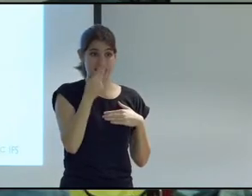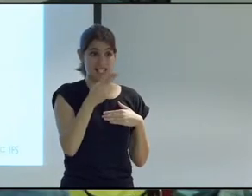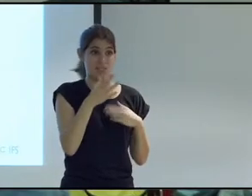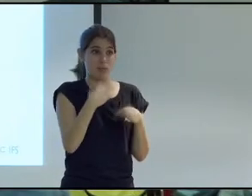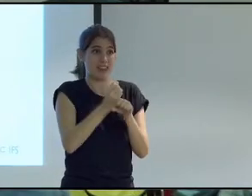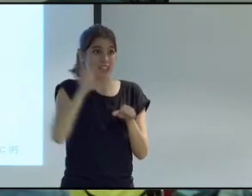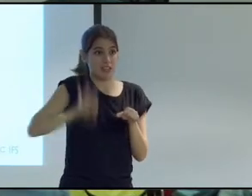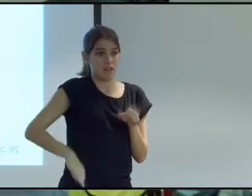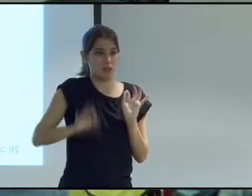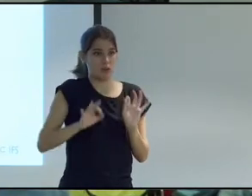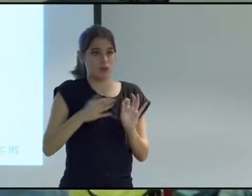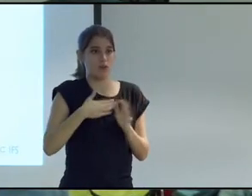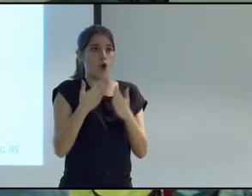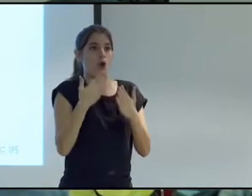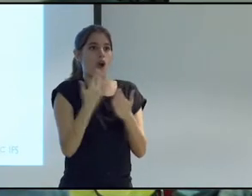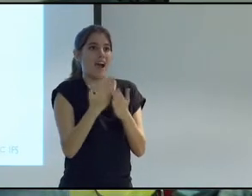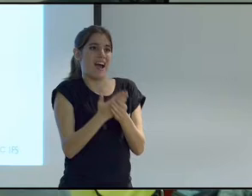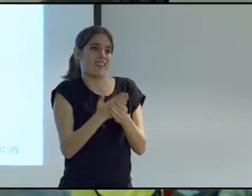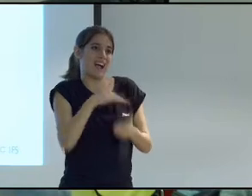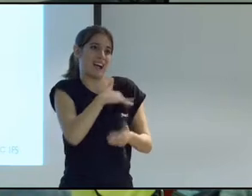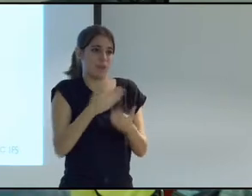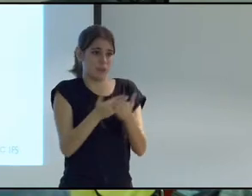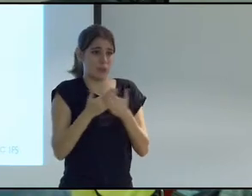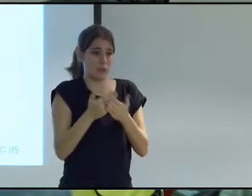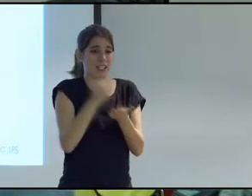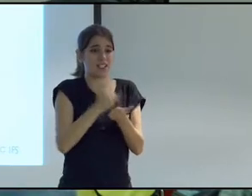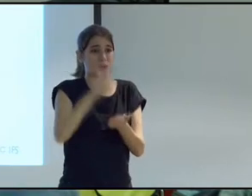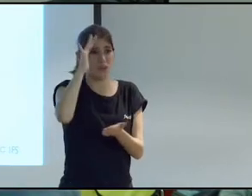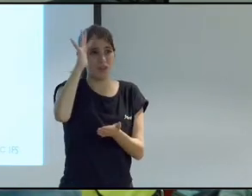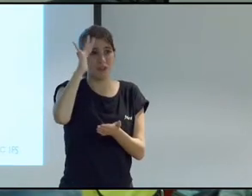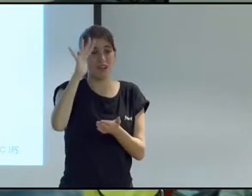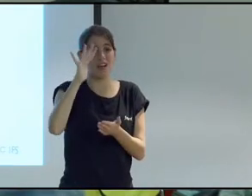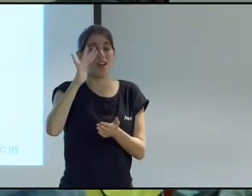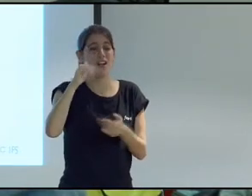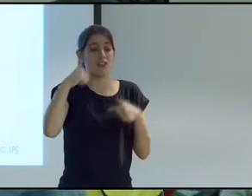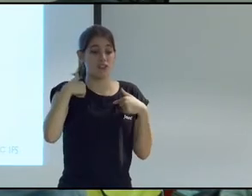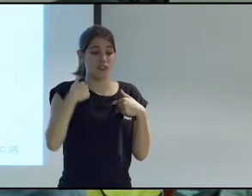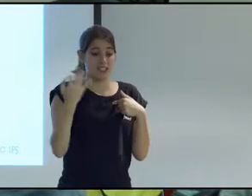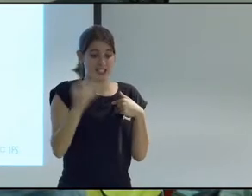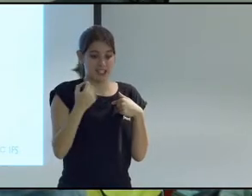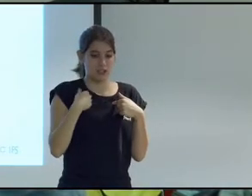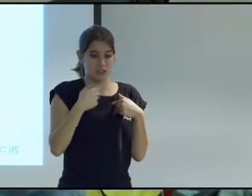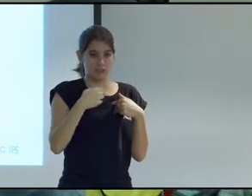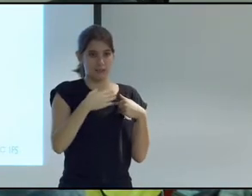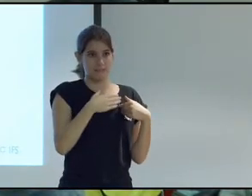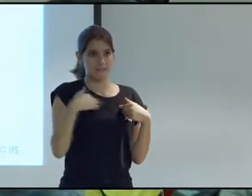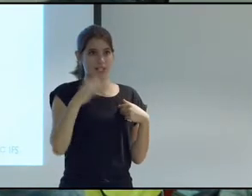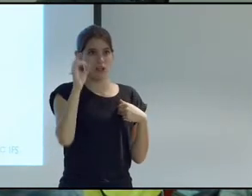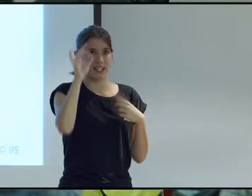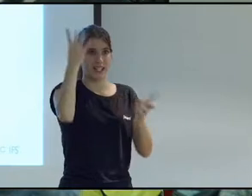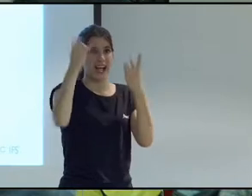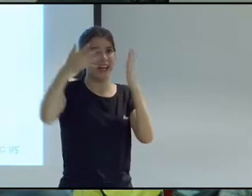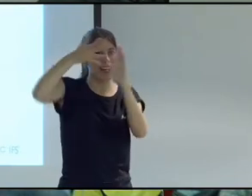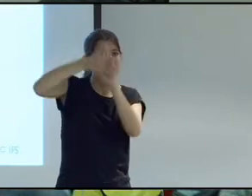my interest as a scientist and an academician at the Institute for Philosophy is to invent, to